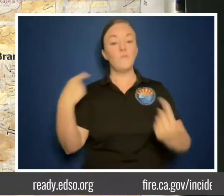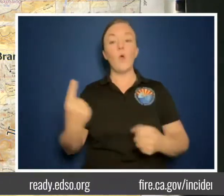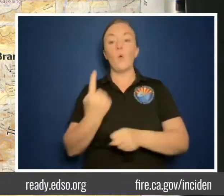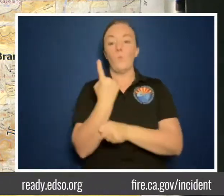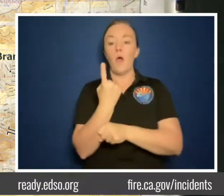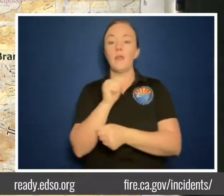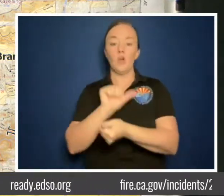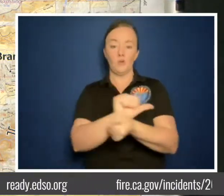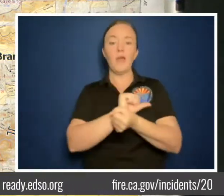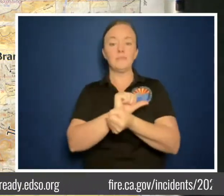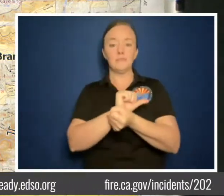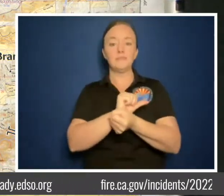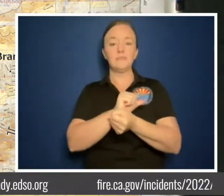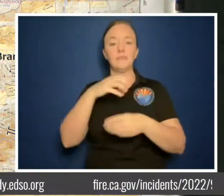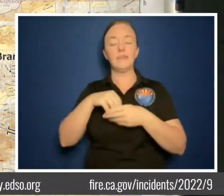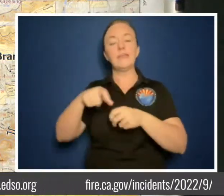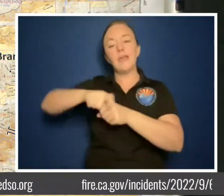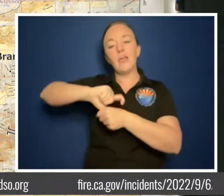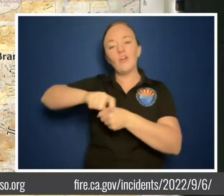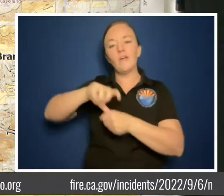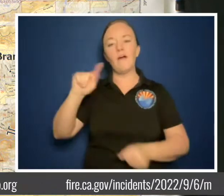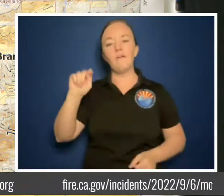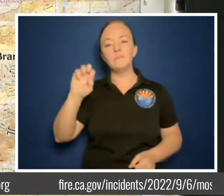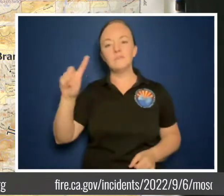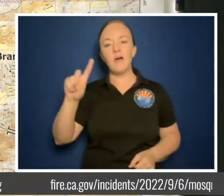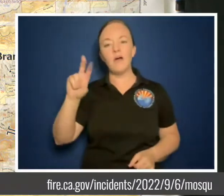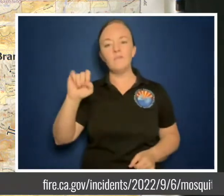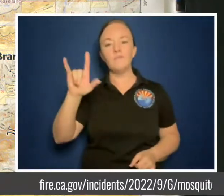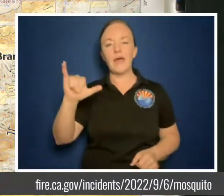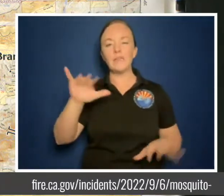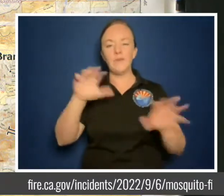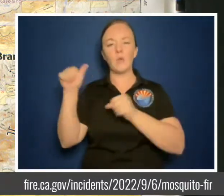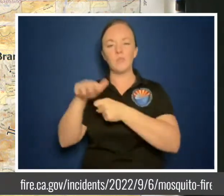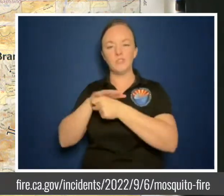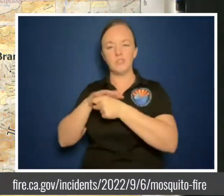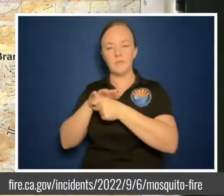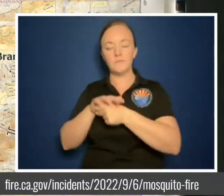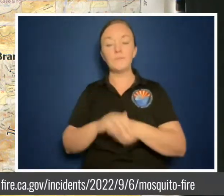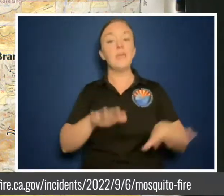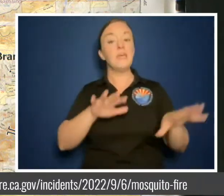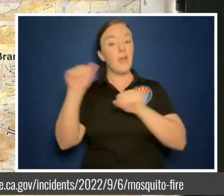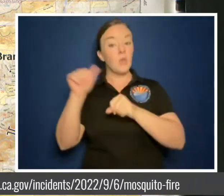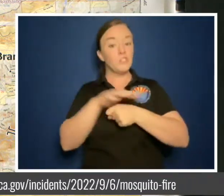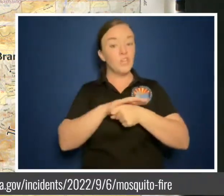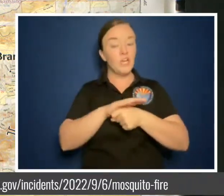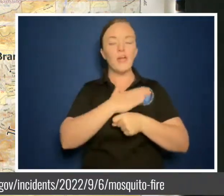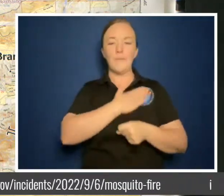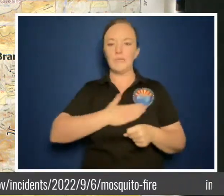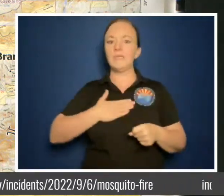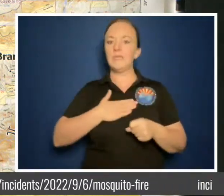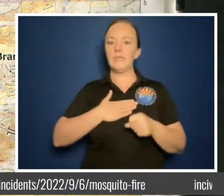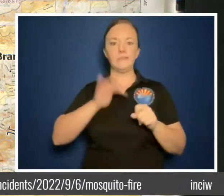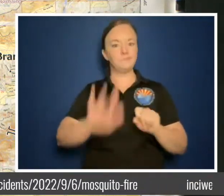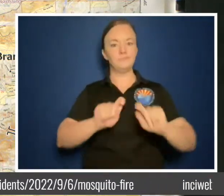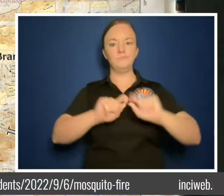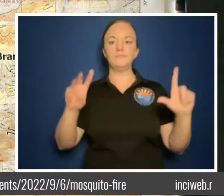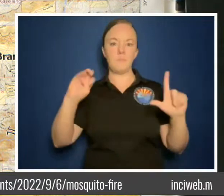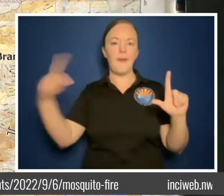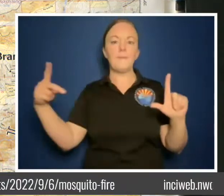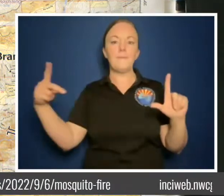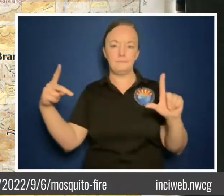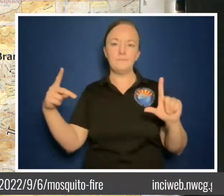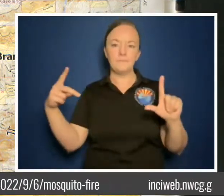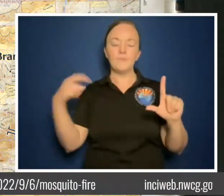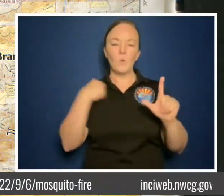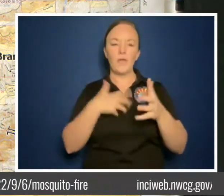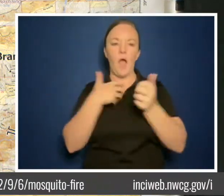zone of Todd Valley. Concerning evacuations, again, please refer to the live map that is located in